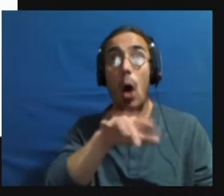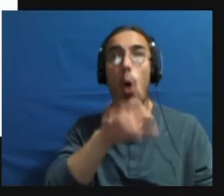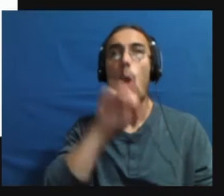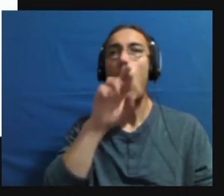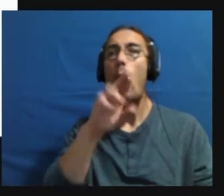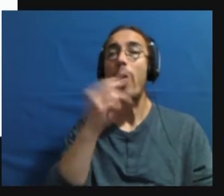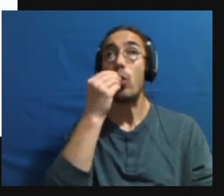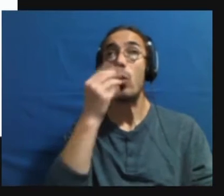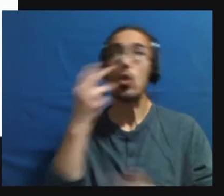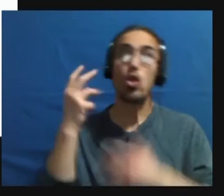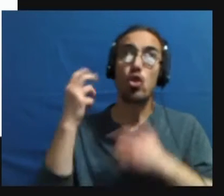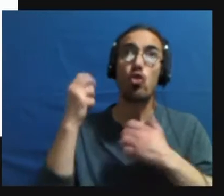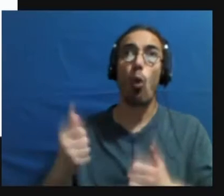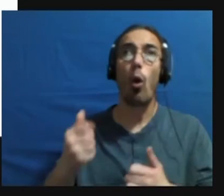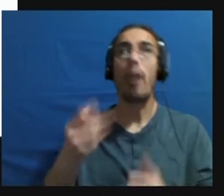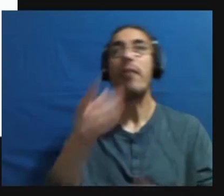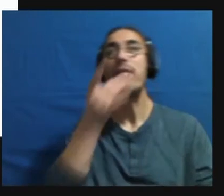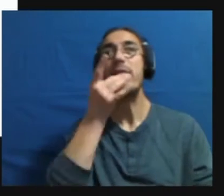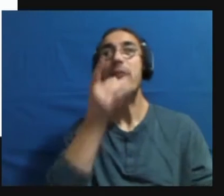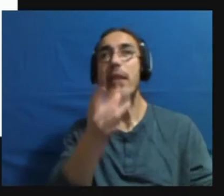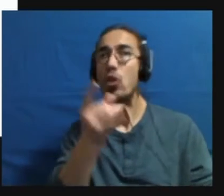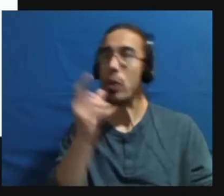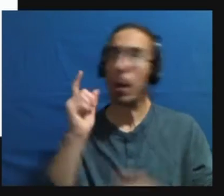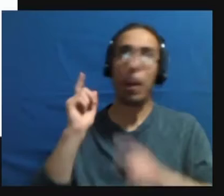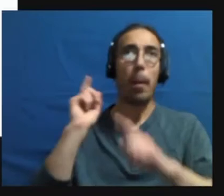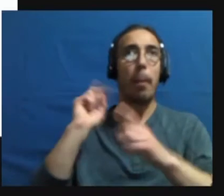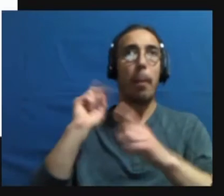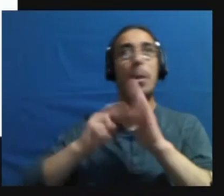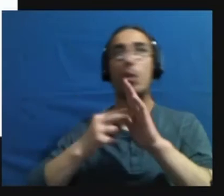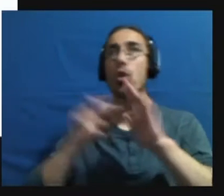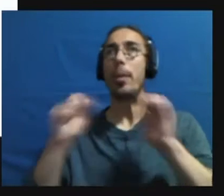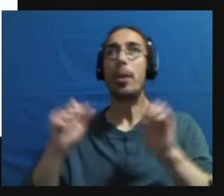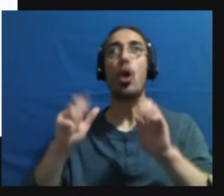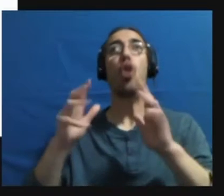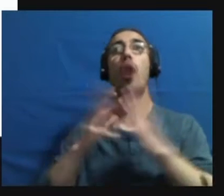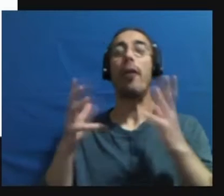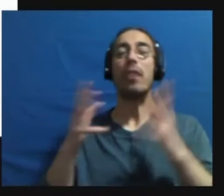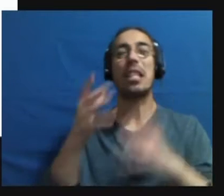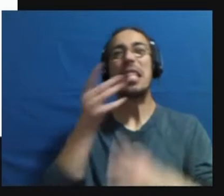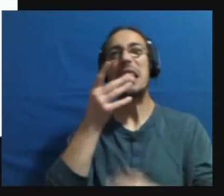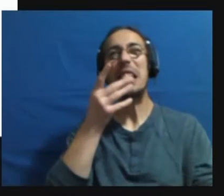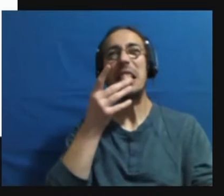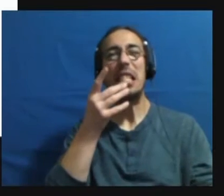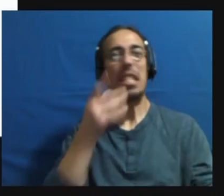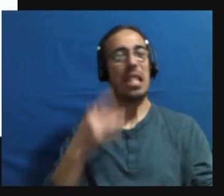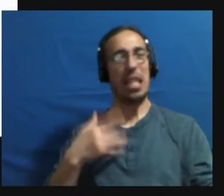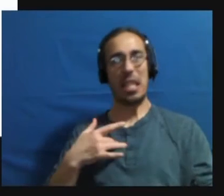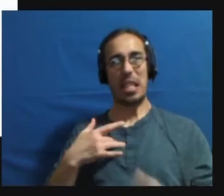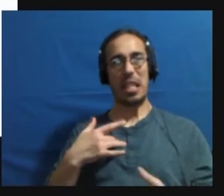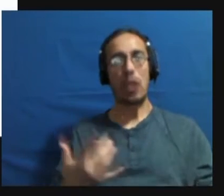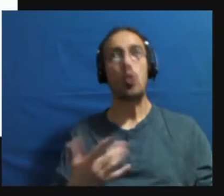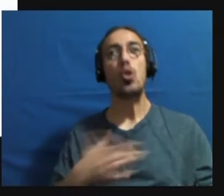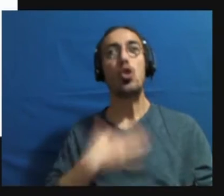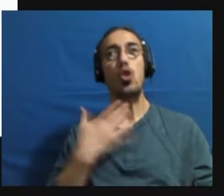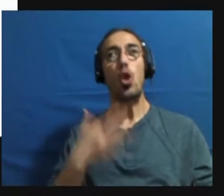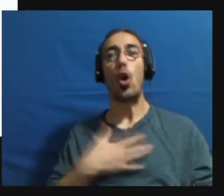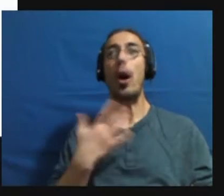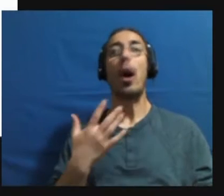flavors. So, this can be a lot of sensory joy. Even just the smell of the spices can be